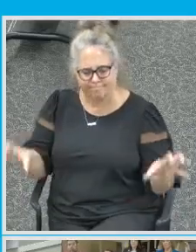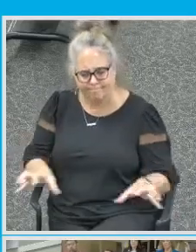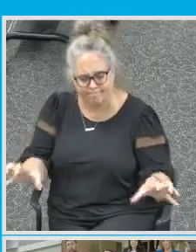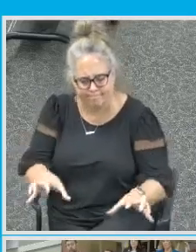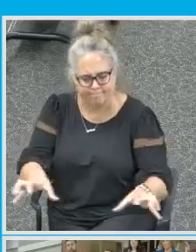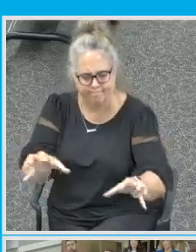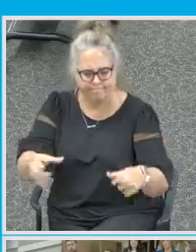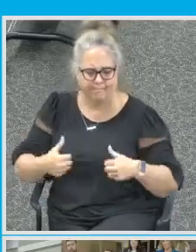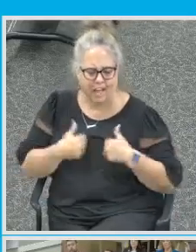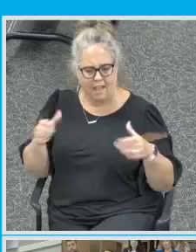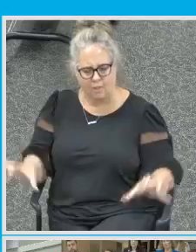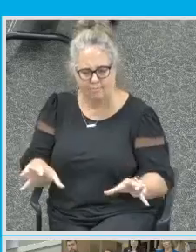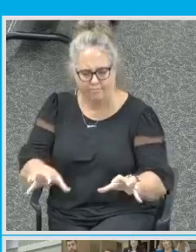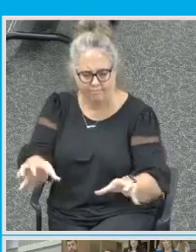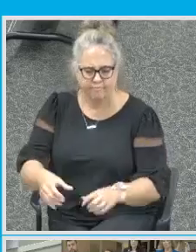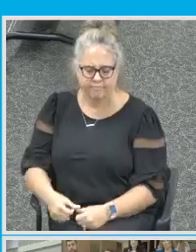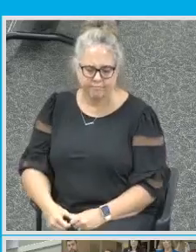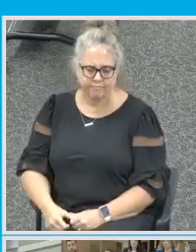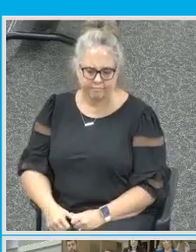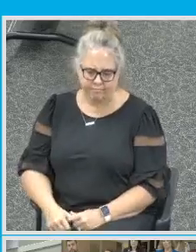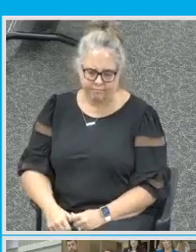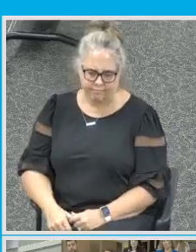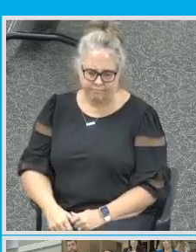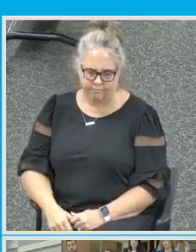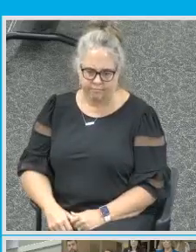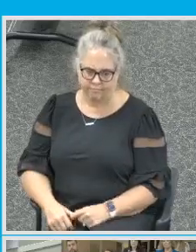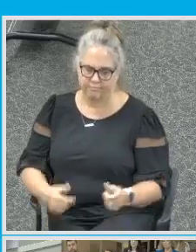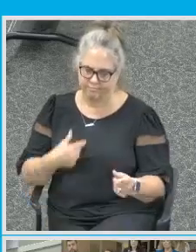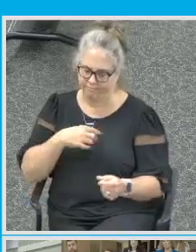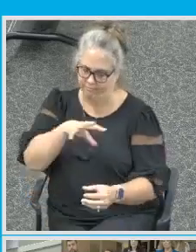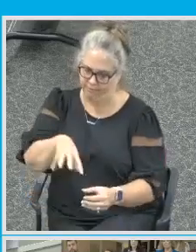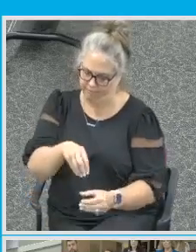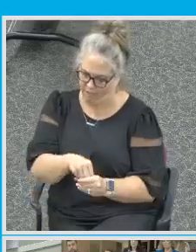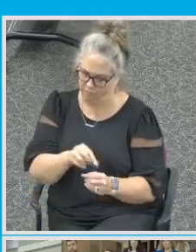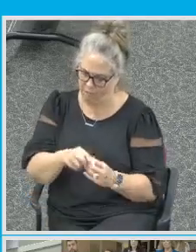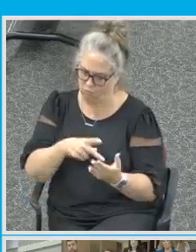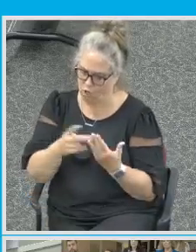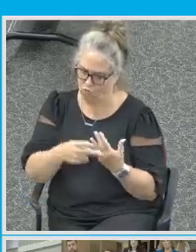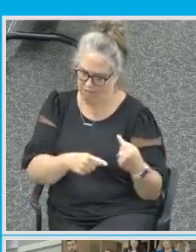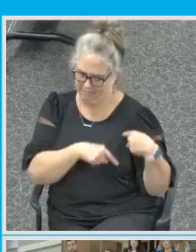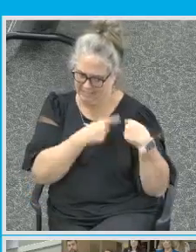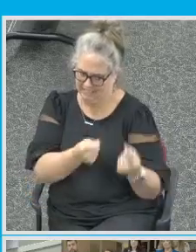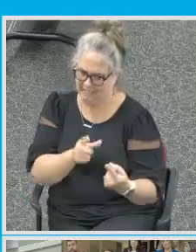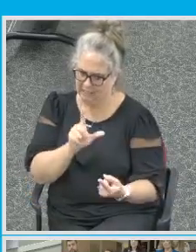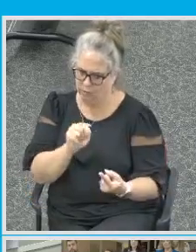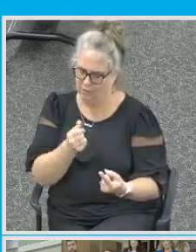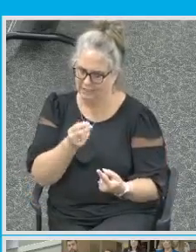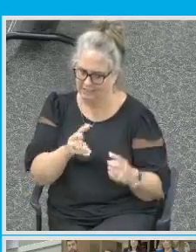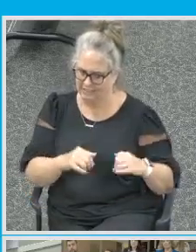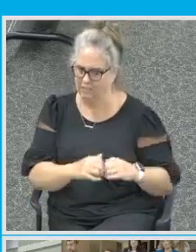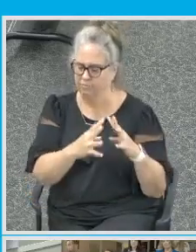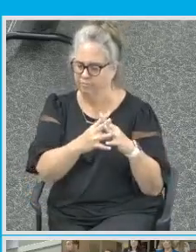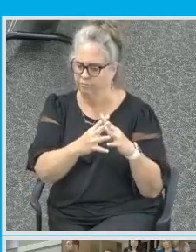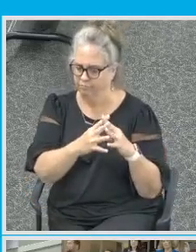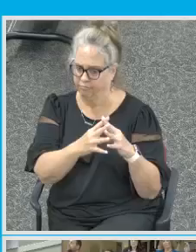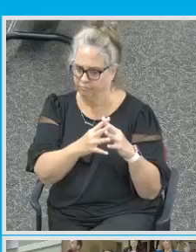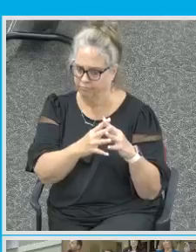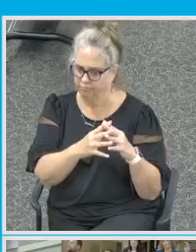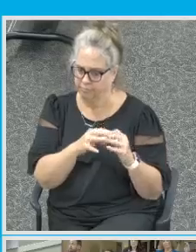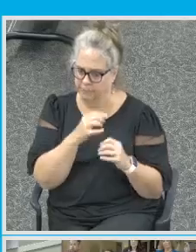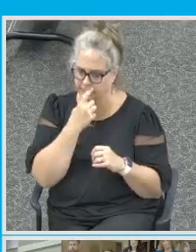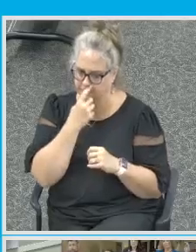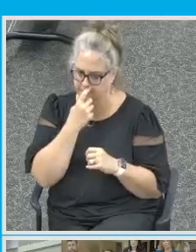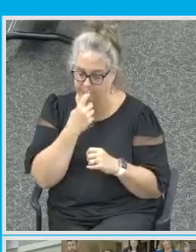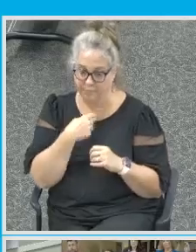YSP and in this program since the inception almost. In 2016 is what actually created a catalyst in my life to change the direction of what I